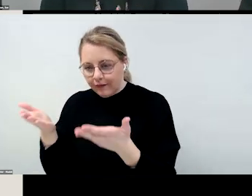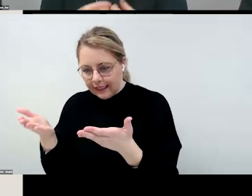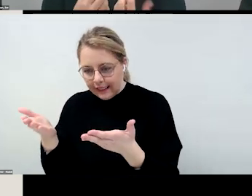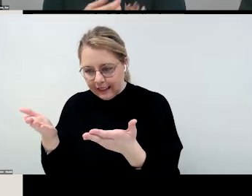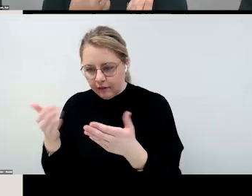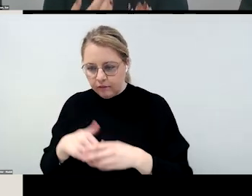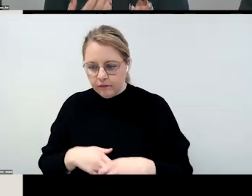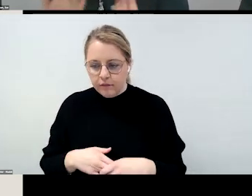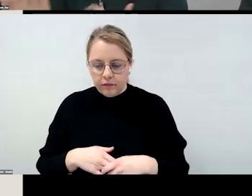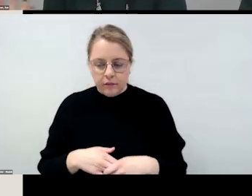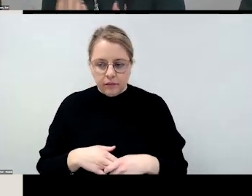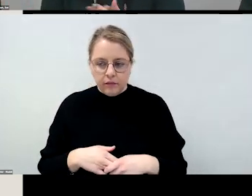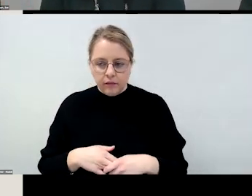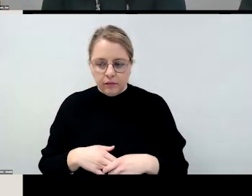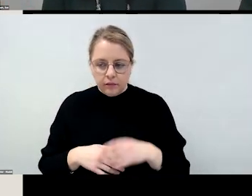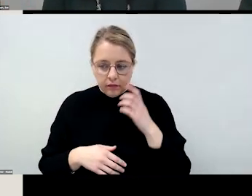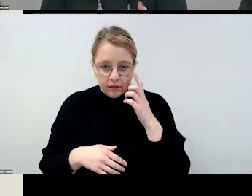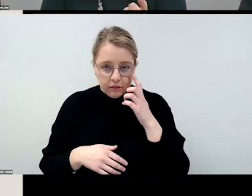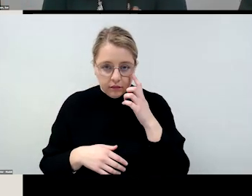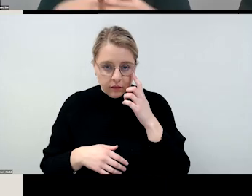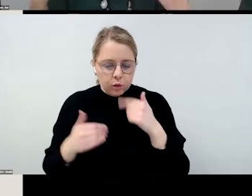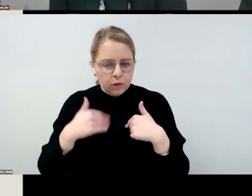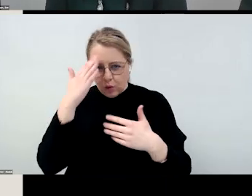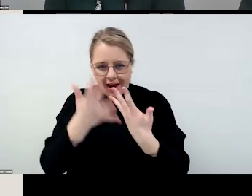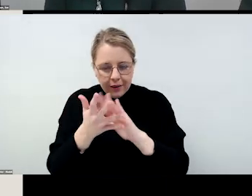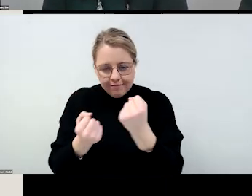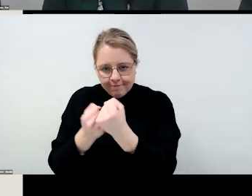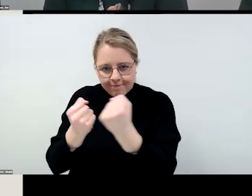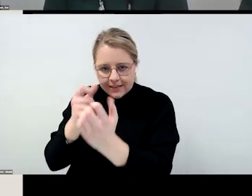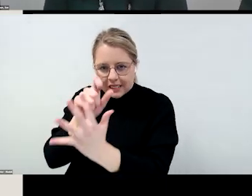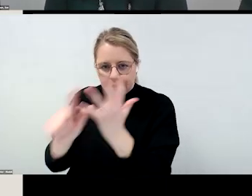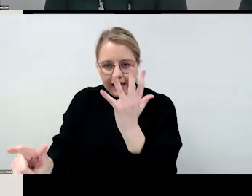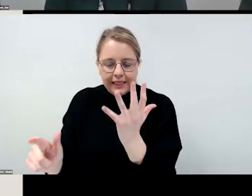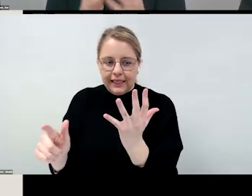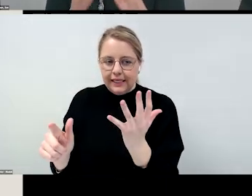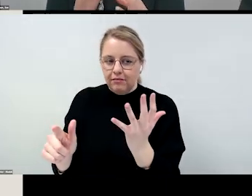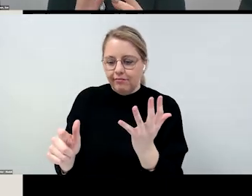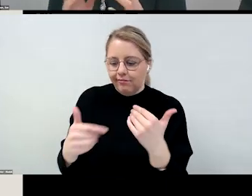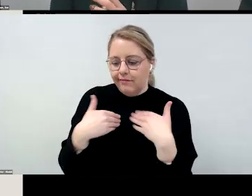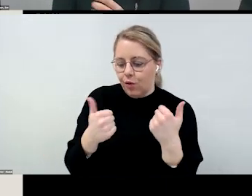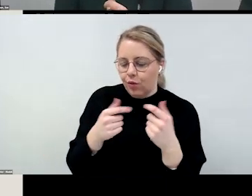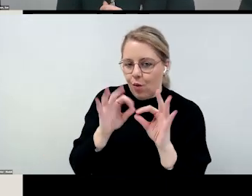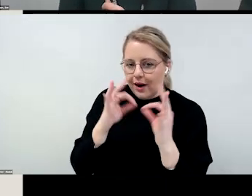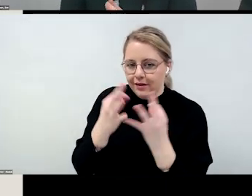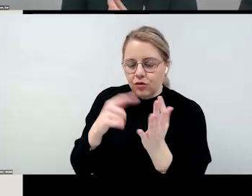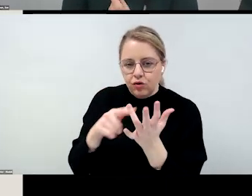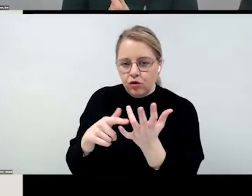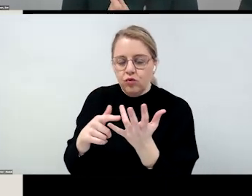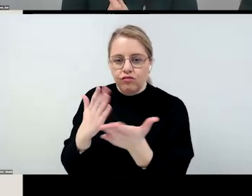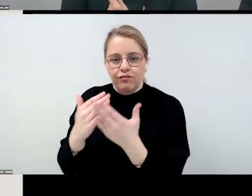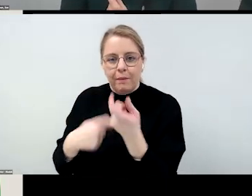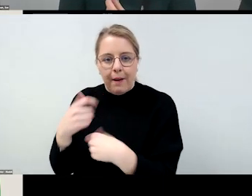don't know much about how we can support disability services to become health literate organizations too. So there is that gap currently